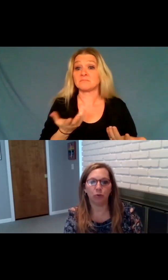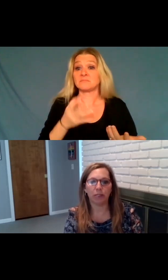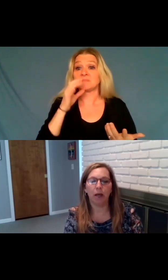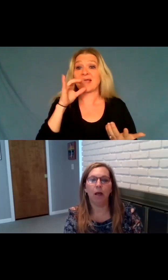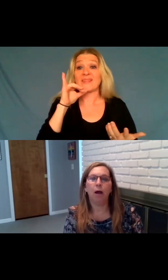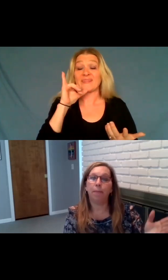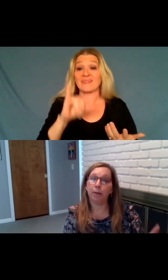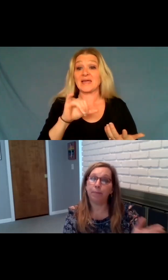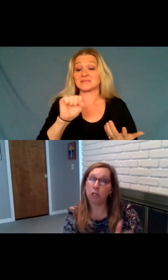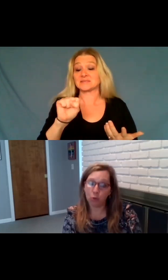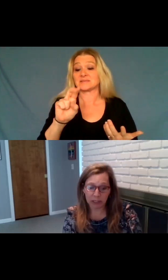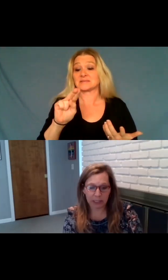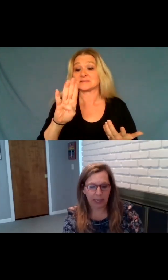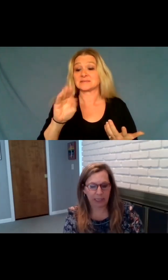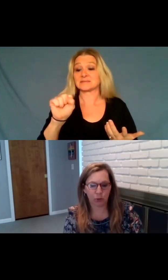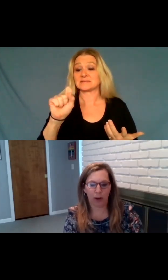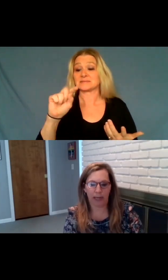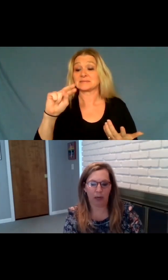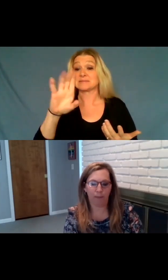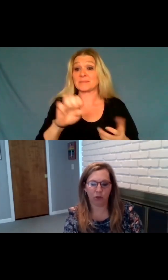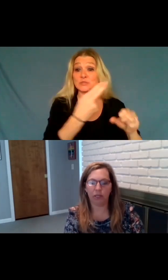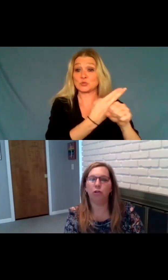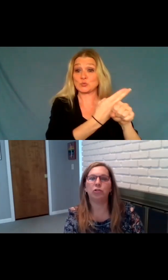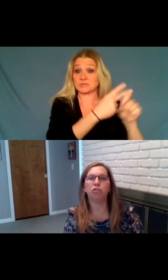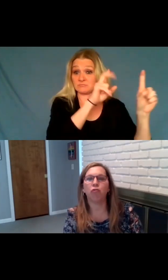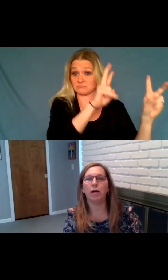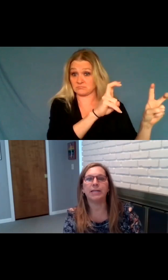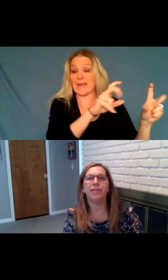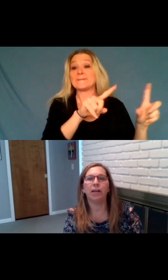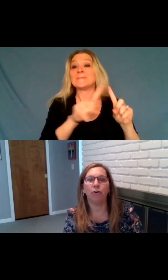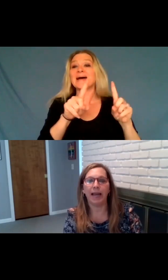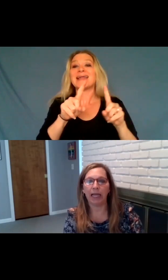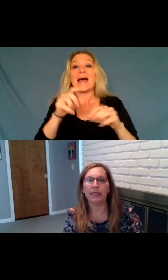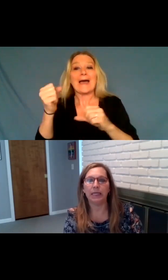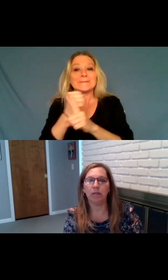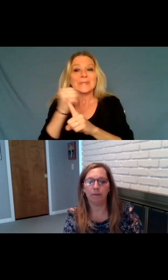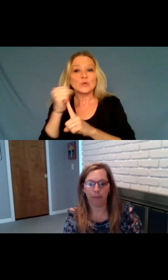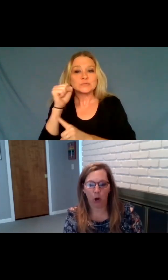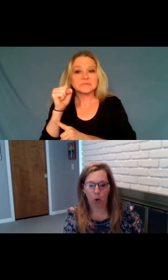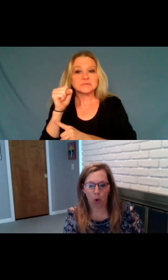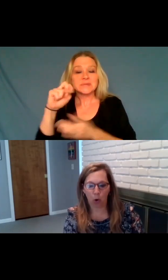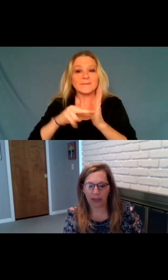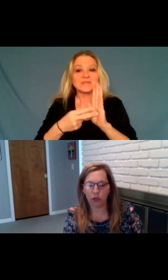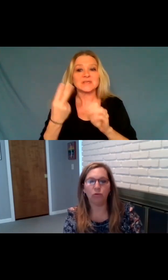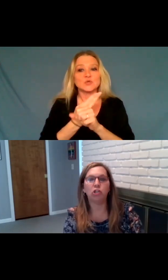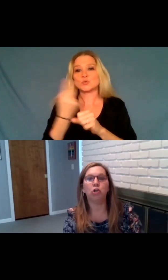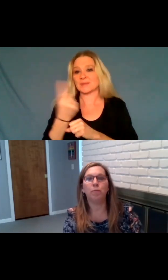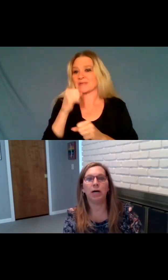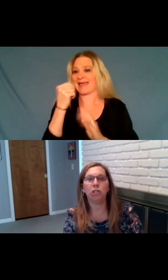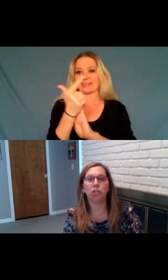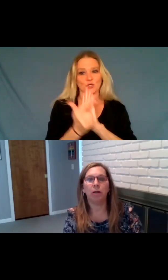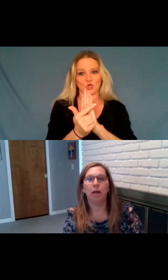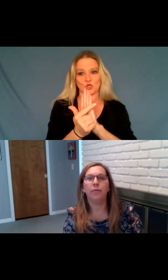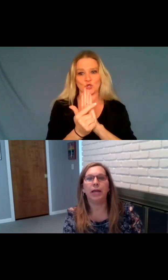substance use. But abuse is when a person uses drugs that are not legal, or they use